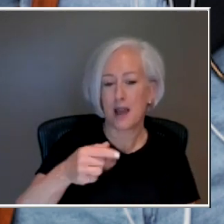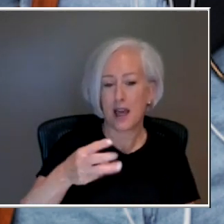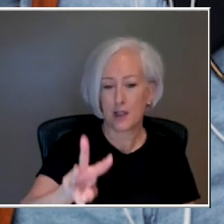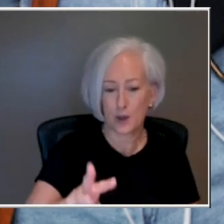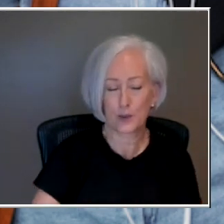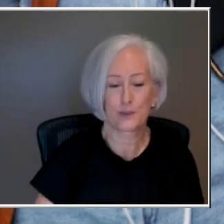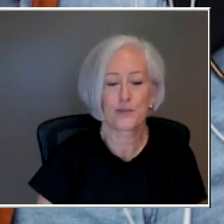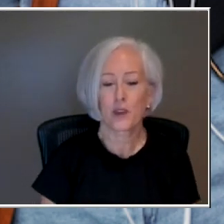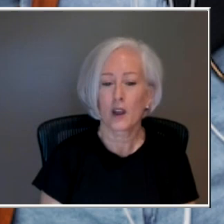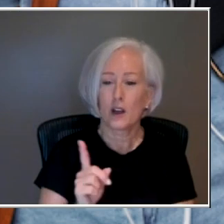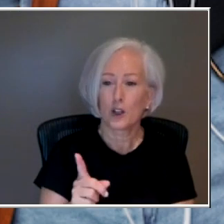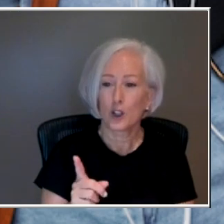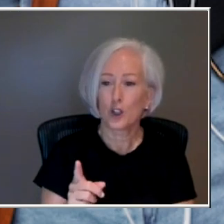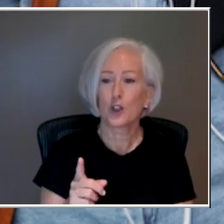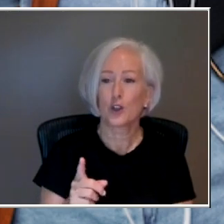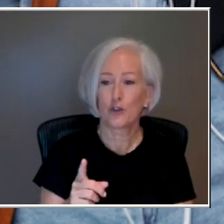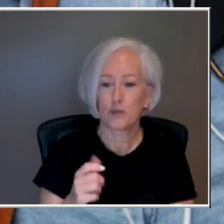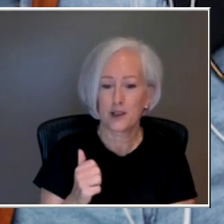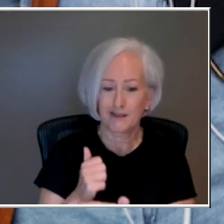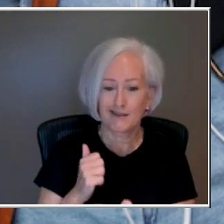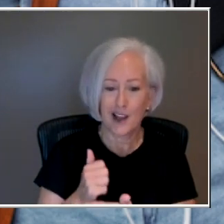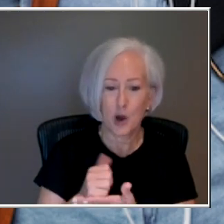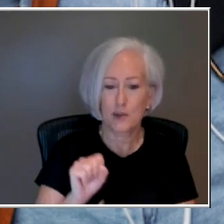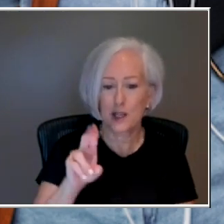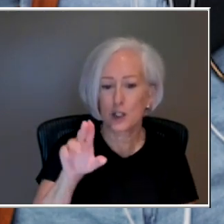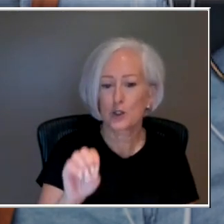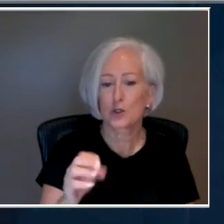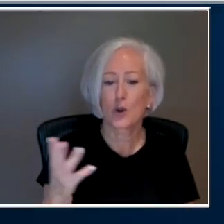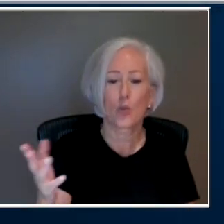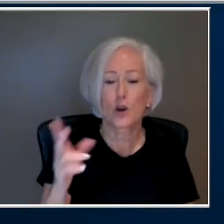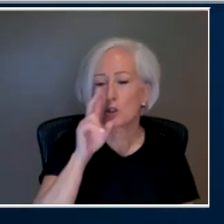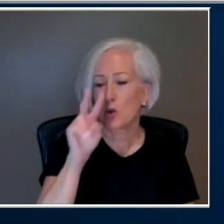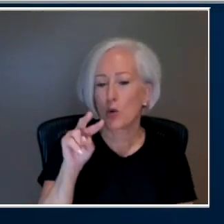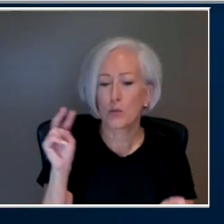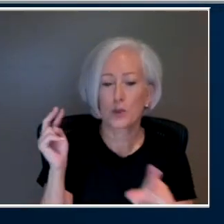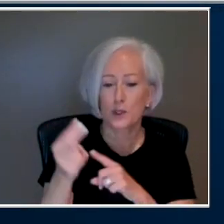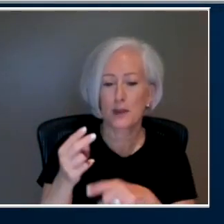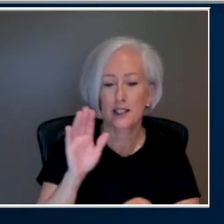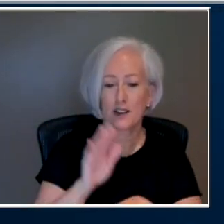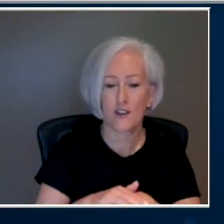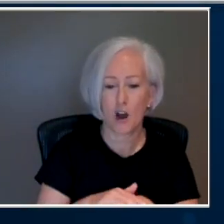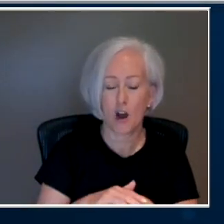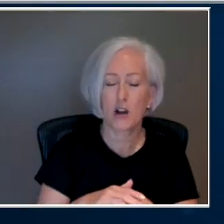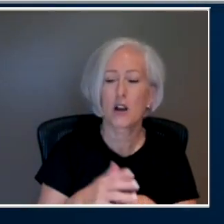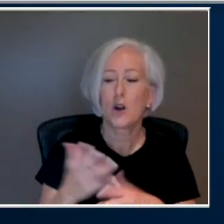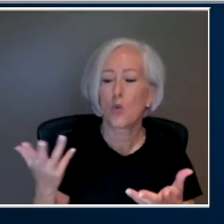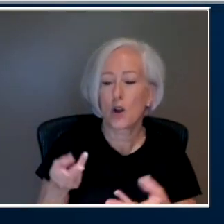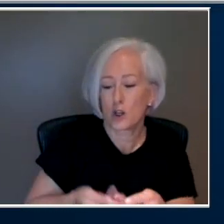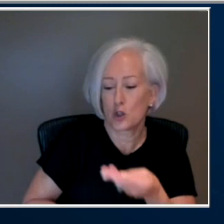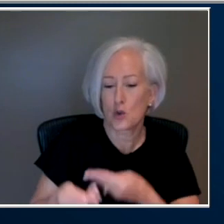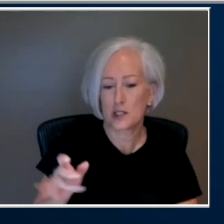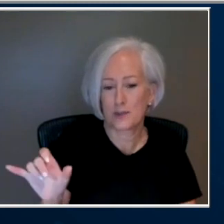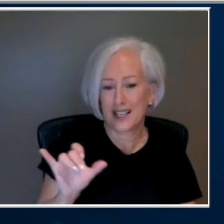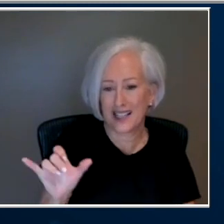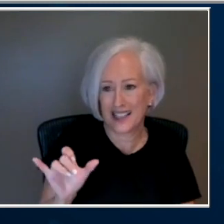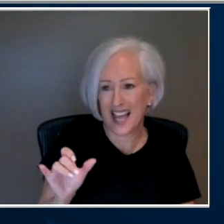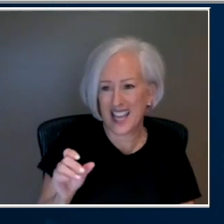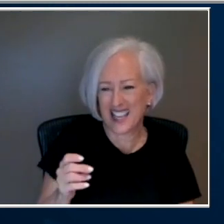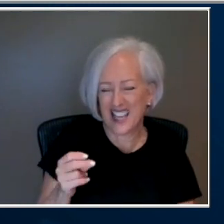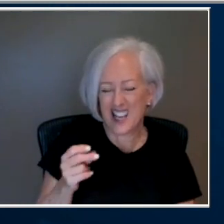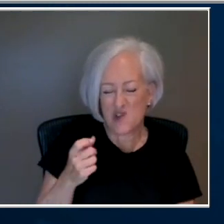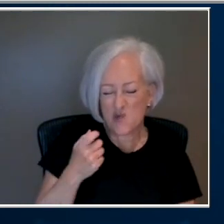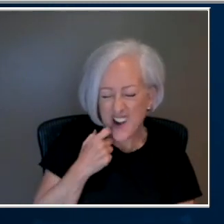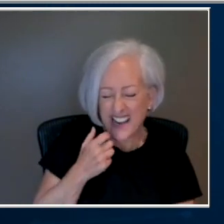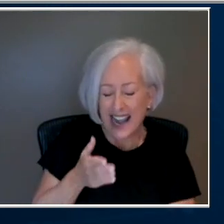front and row to Sue's recovery. What's been your perspective on what the transplant was like just in the immediate days after Sue received